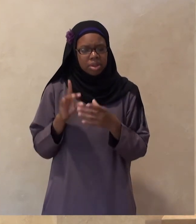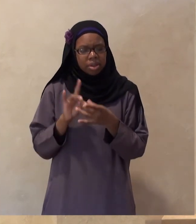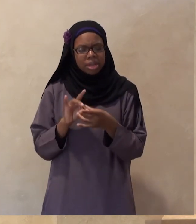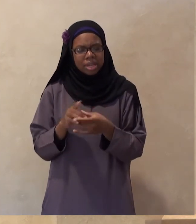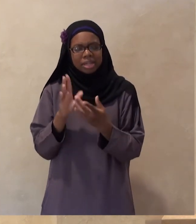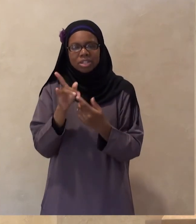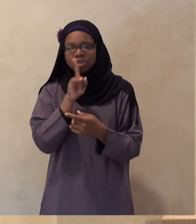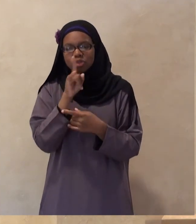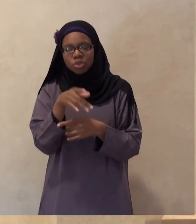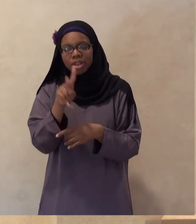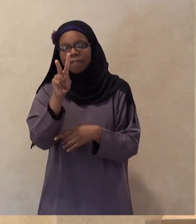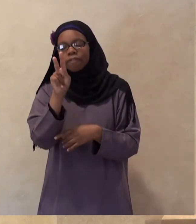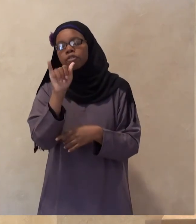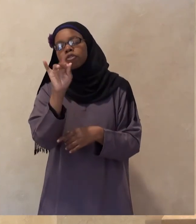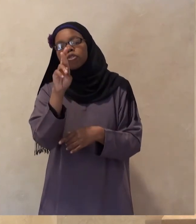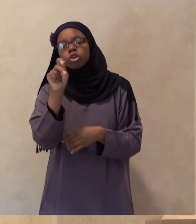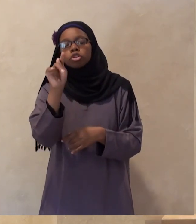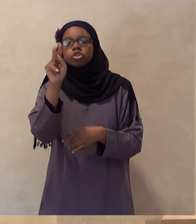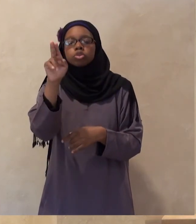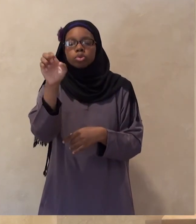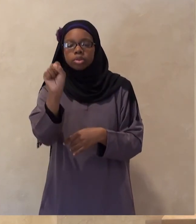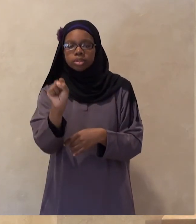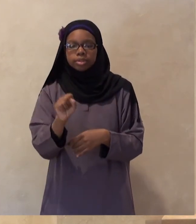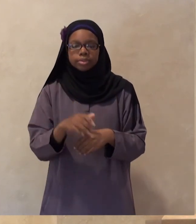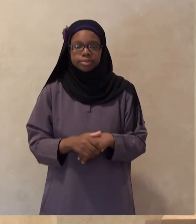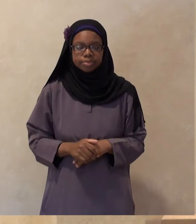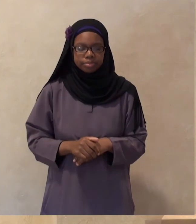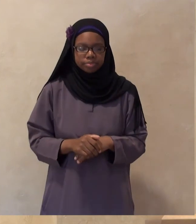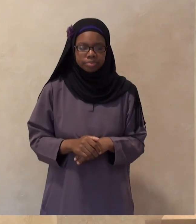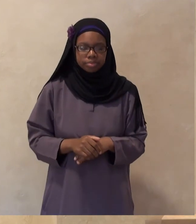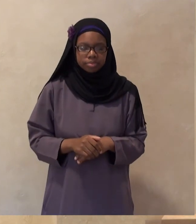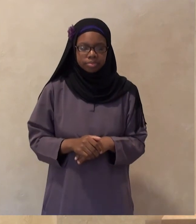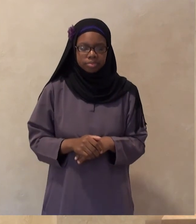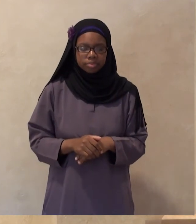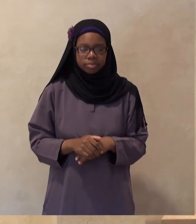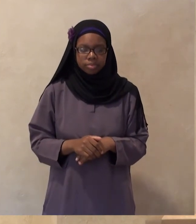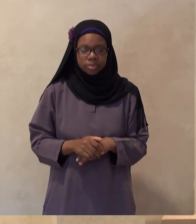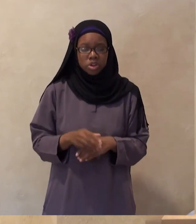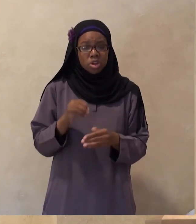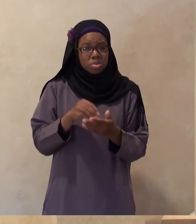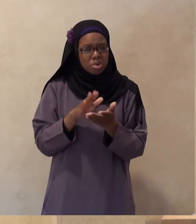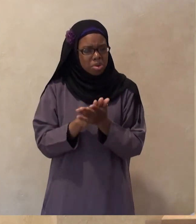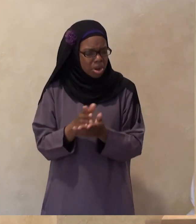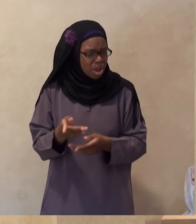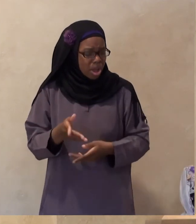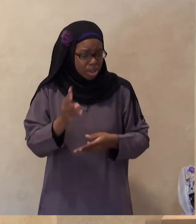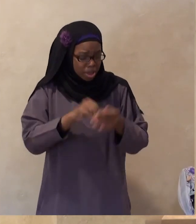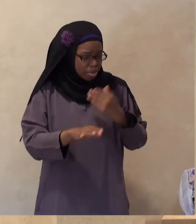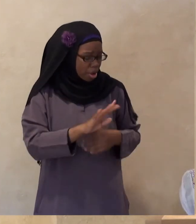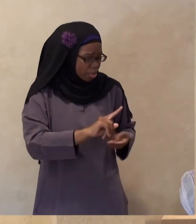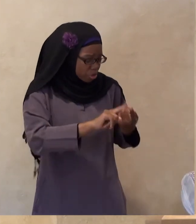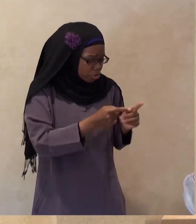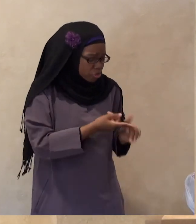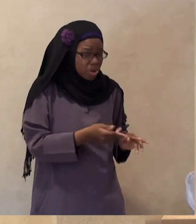virtue. And it has been reported of the Salaf, they prayed in this night. Therefore,